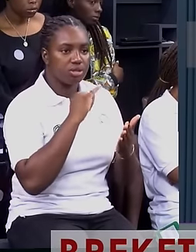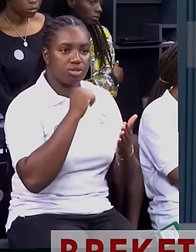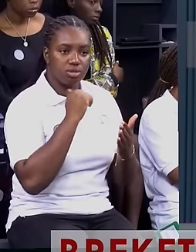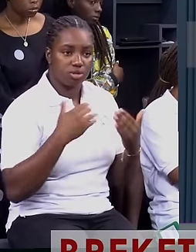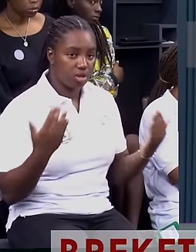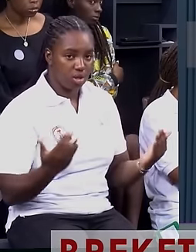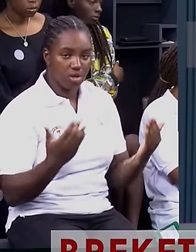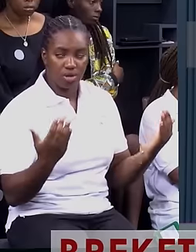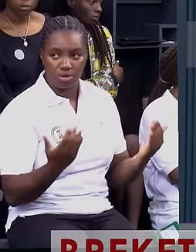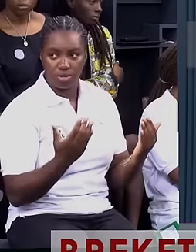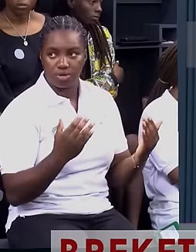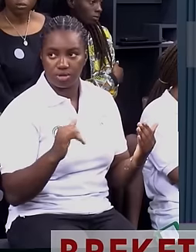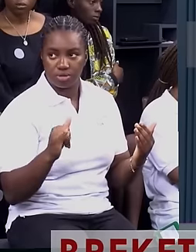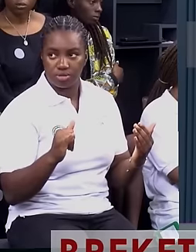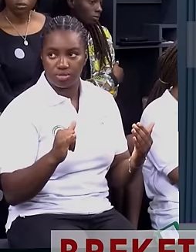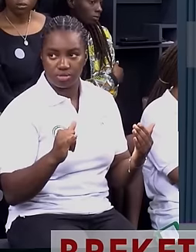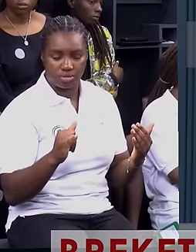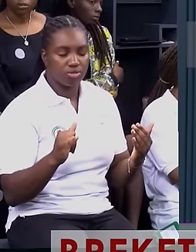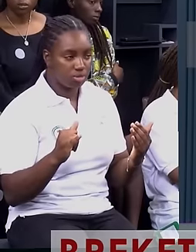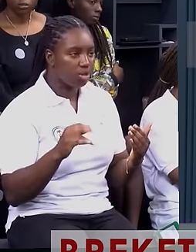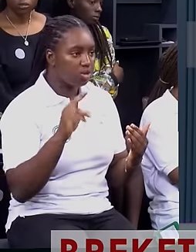encouraging. So unconcerned.